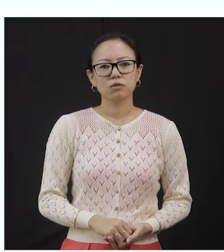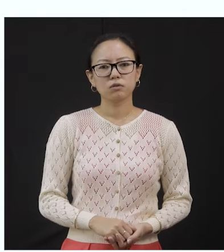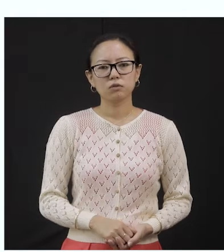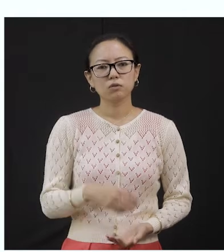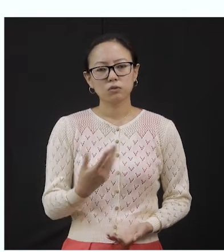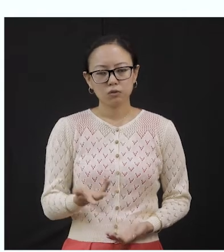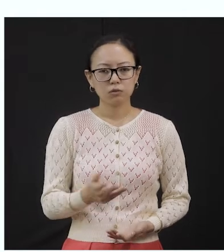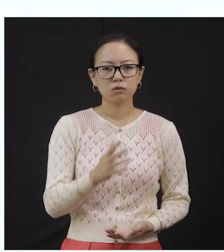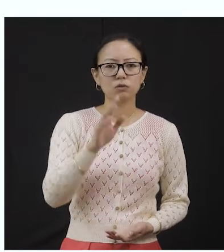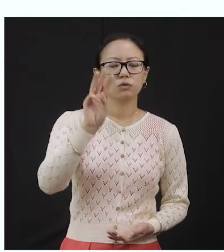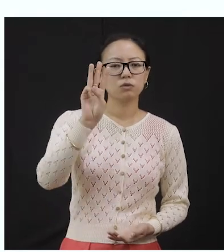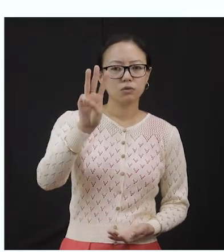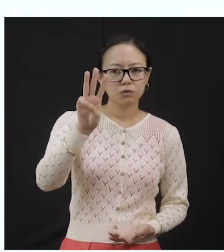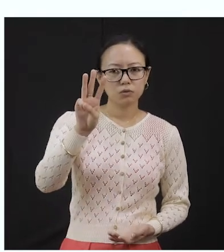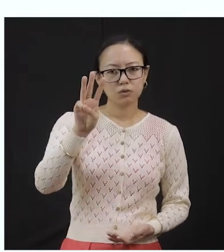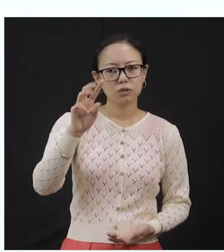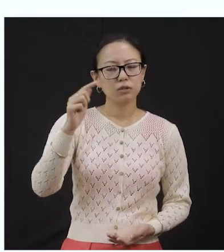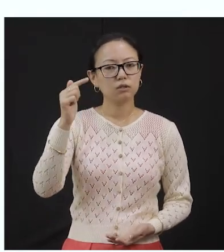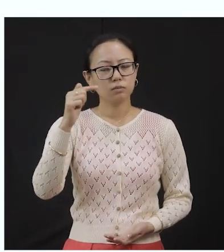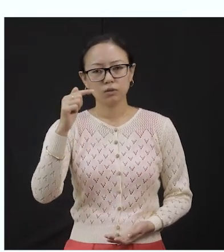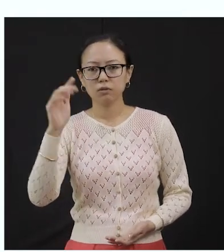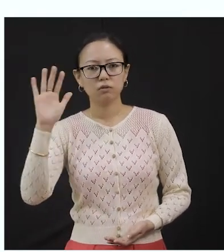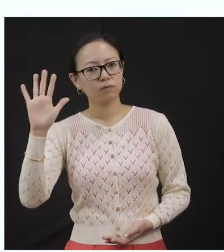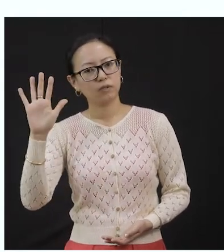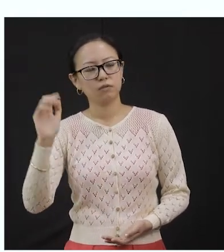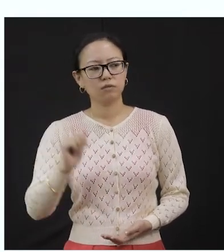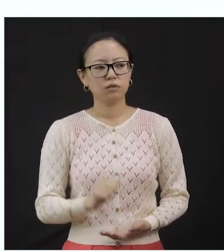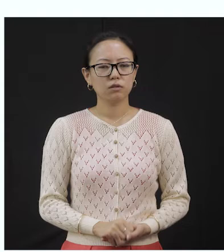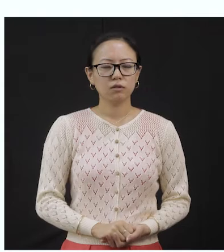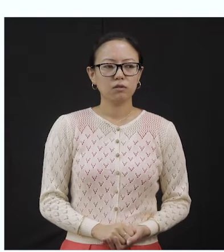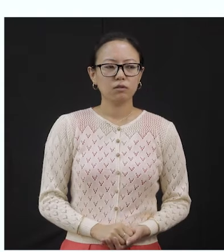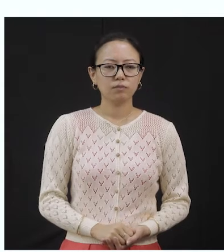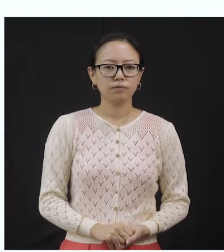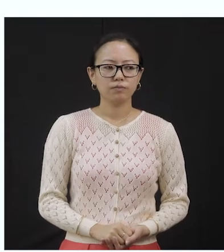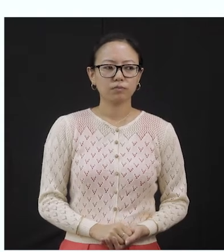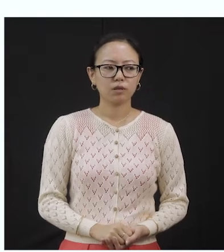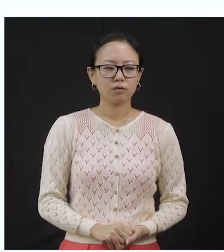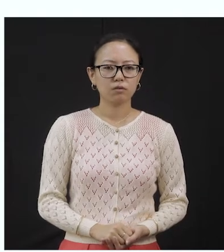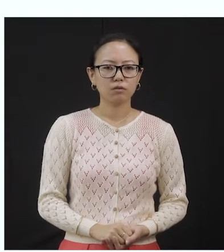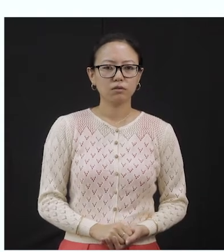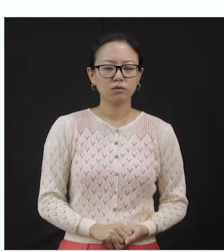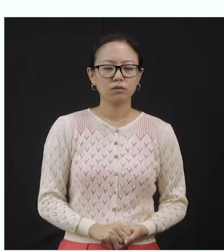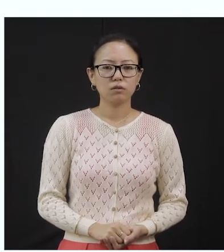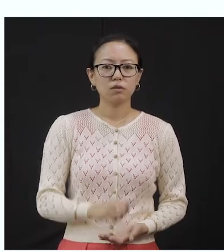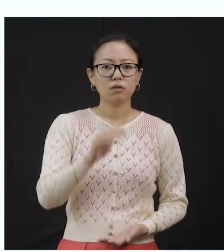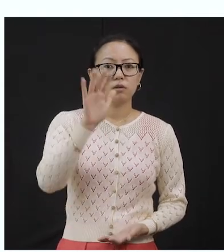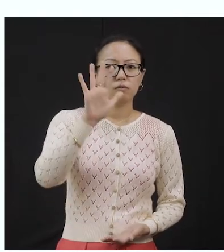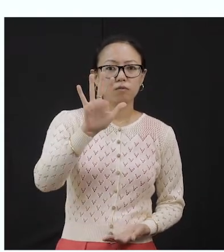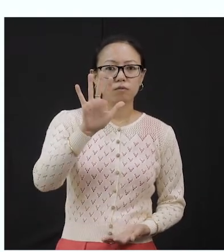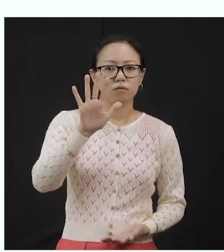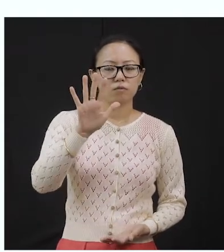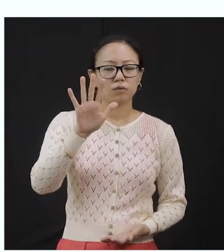from 5. 5 is greater number. So, you keep the greater number in